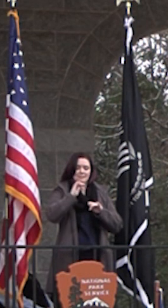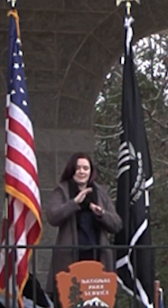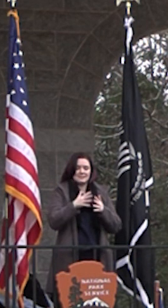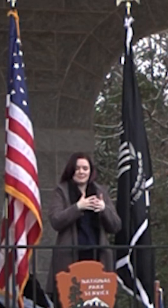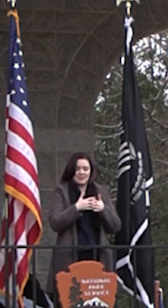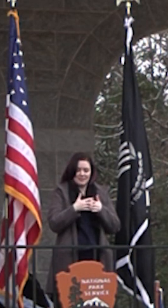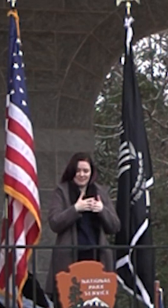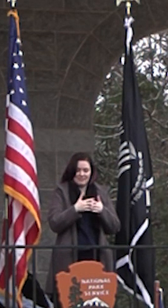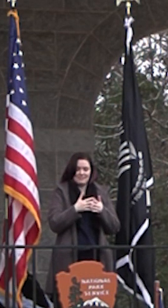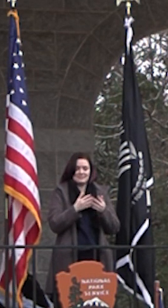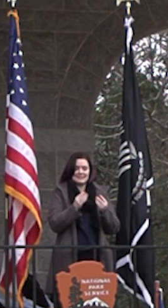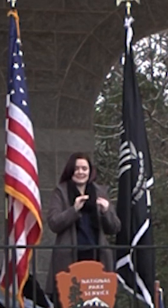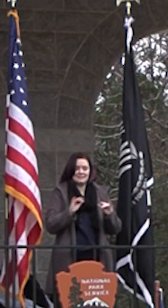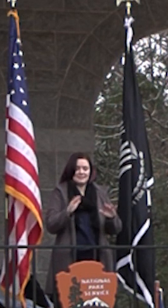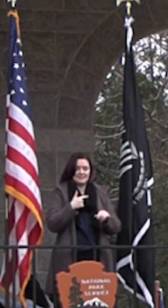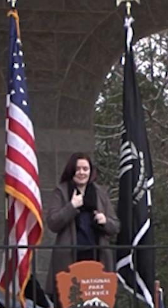land that I love.